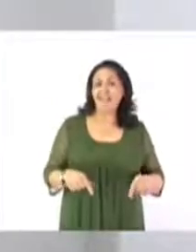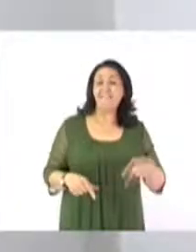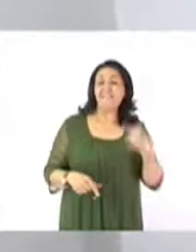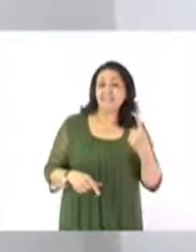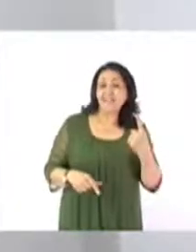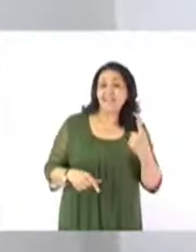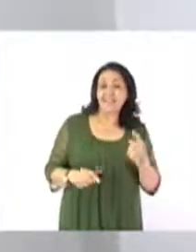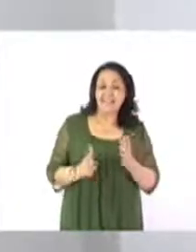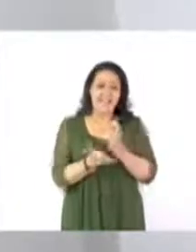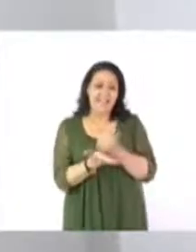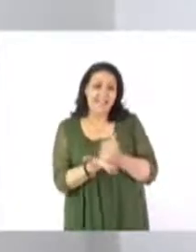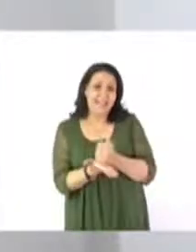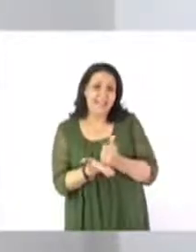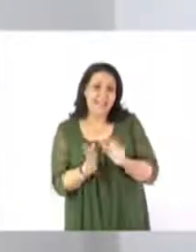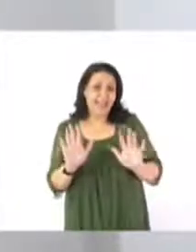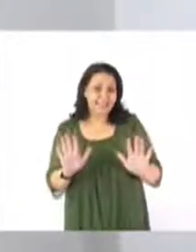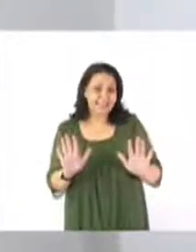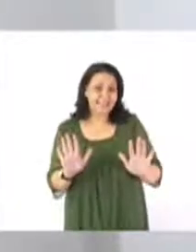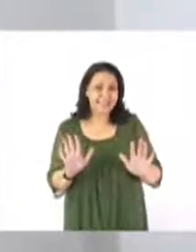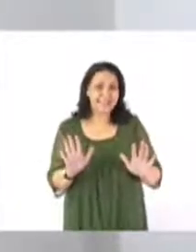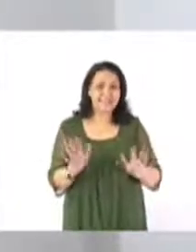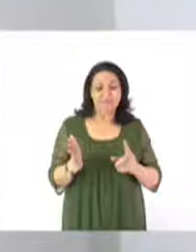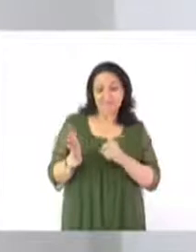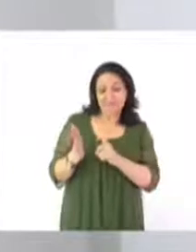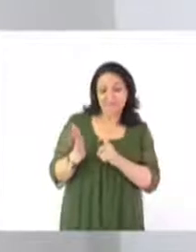our hands.